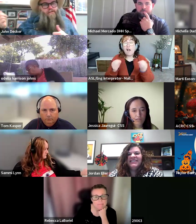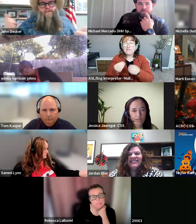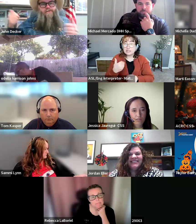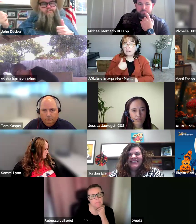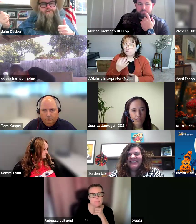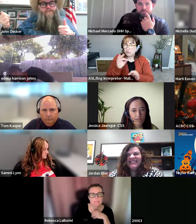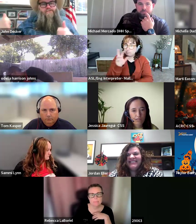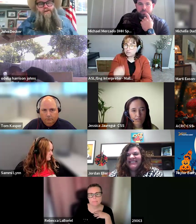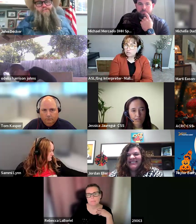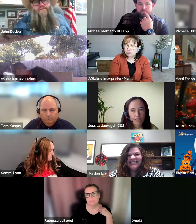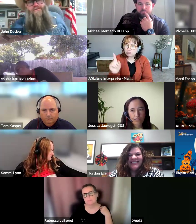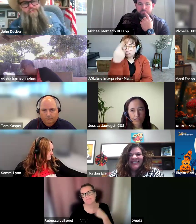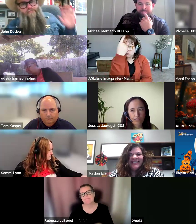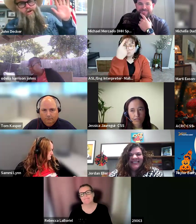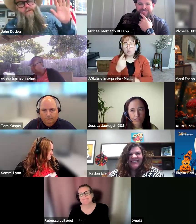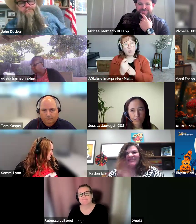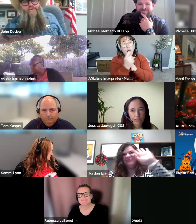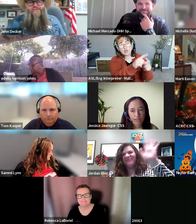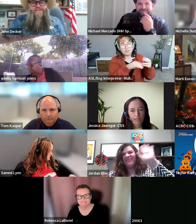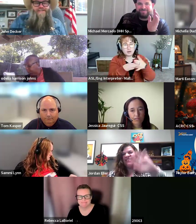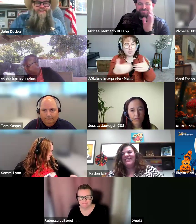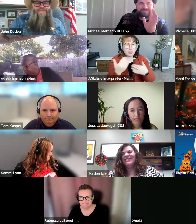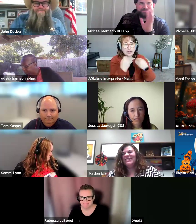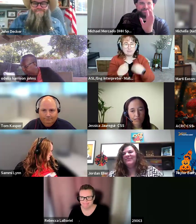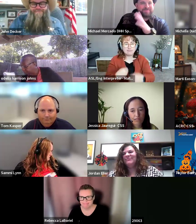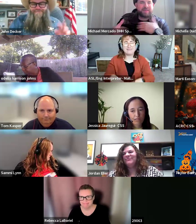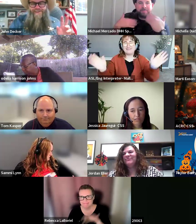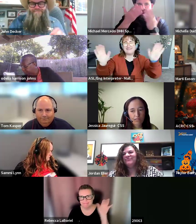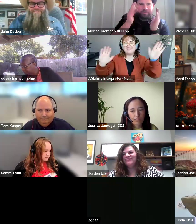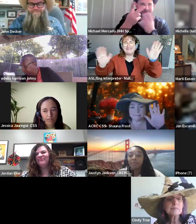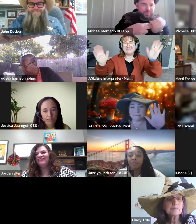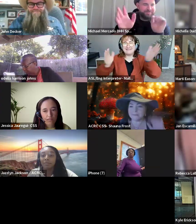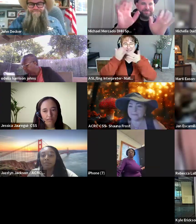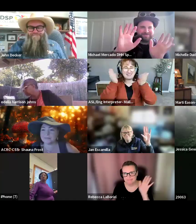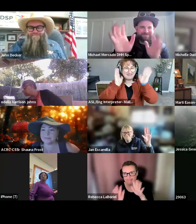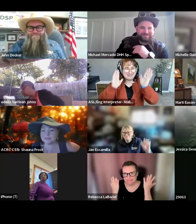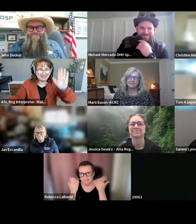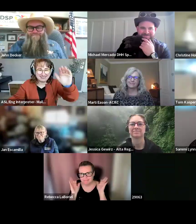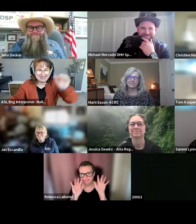pizza, so you better go run down to the break rooms. So, all right, we'll talk to you later. Bye.